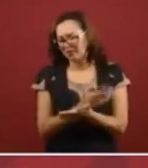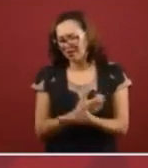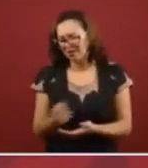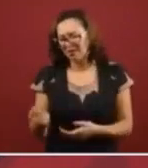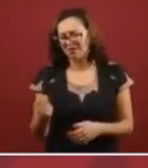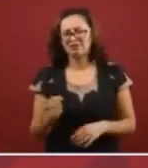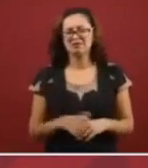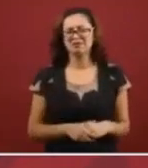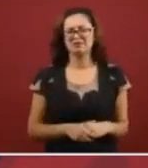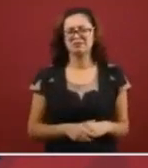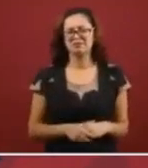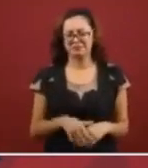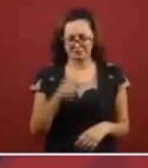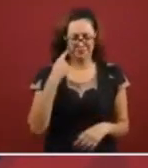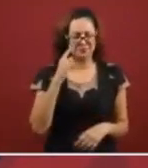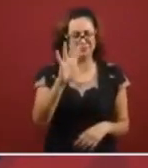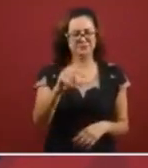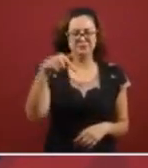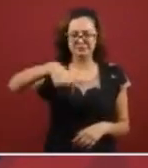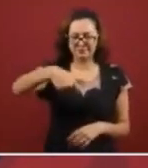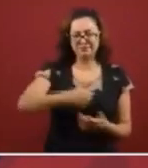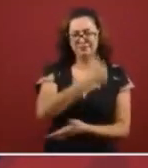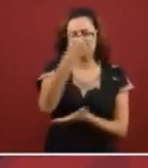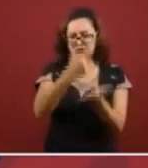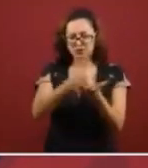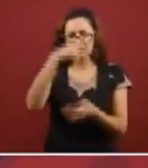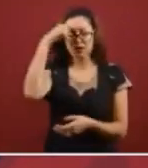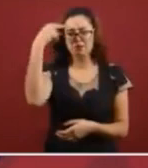en la Ciudad de México, like in the City of Mexico,